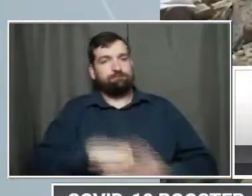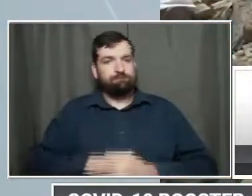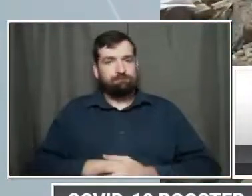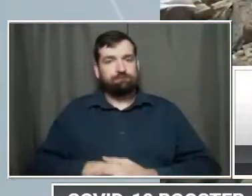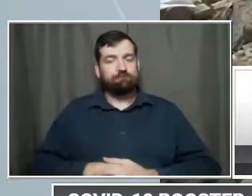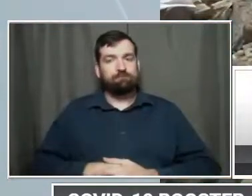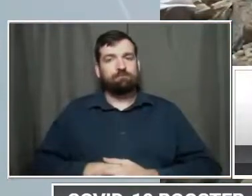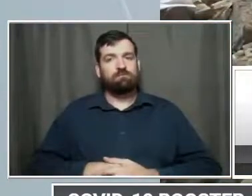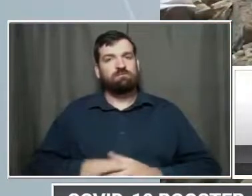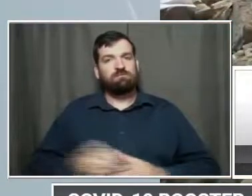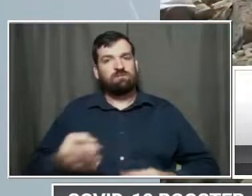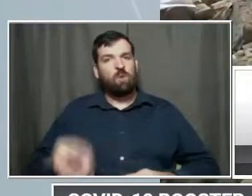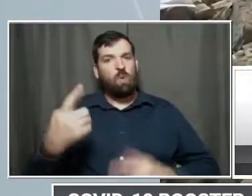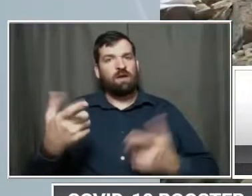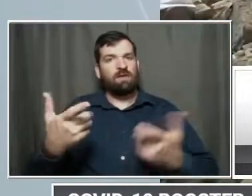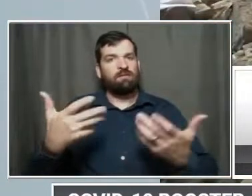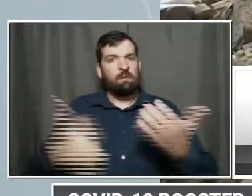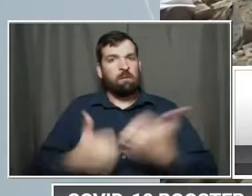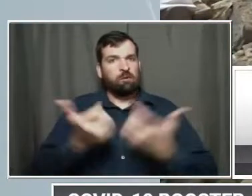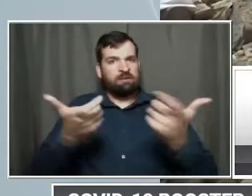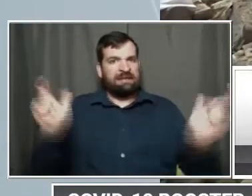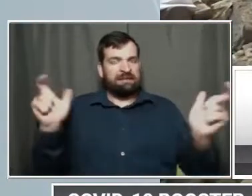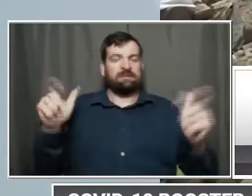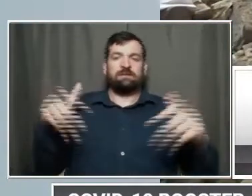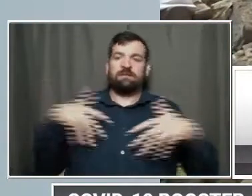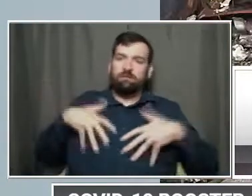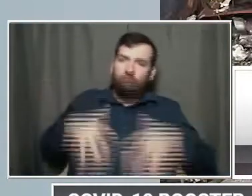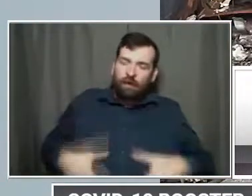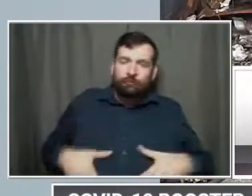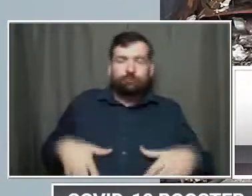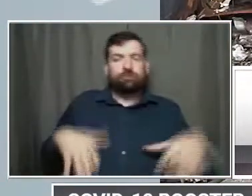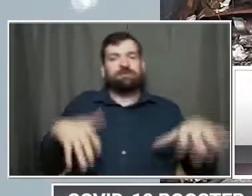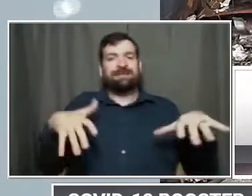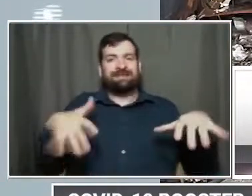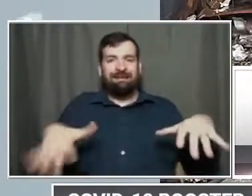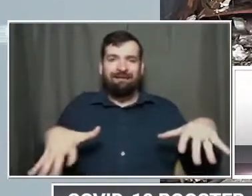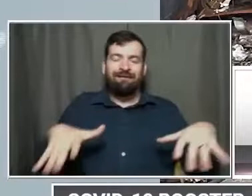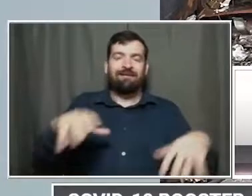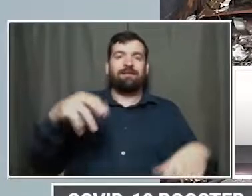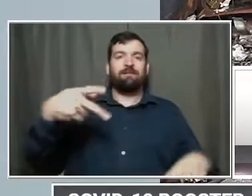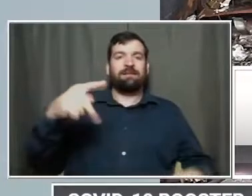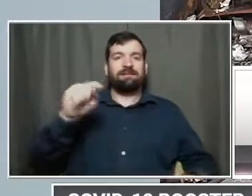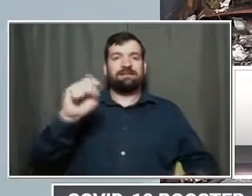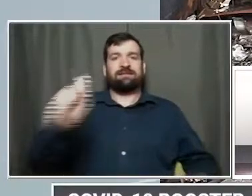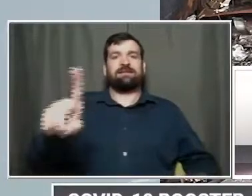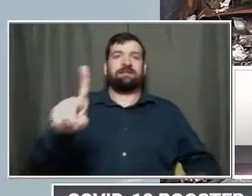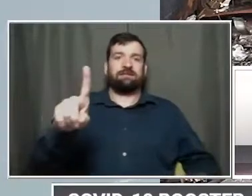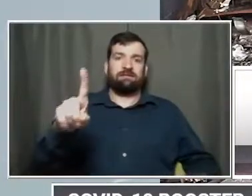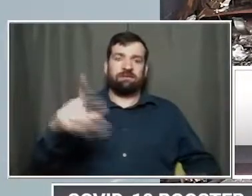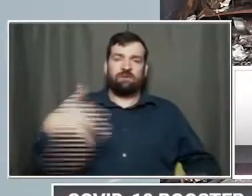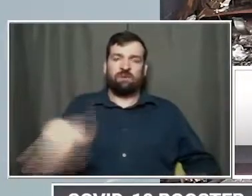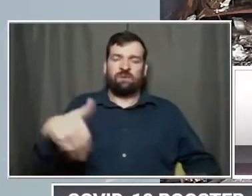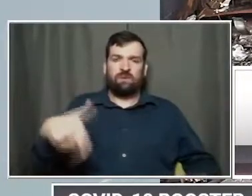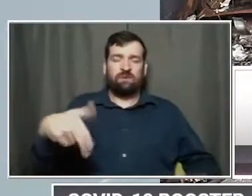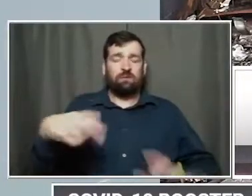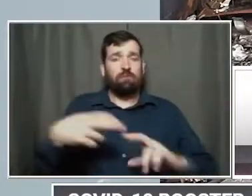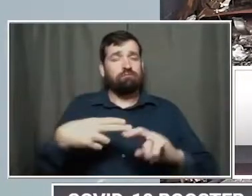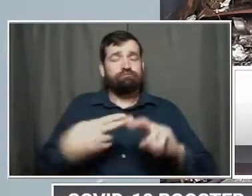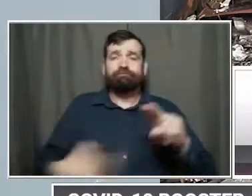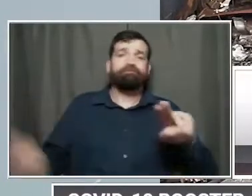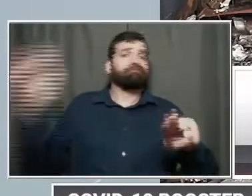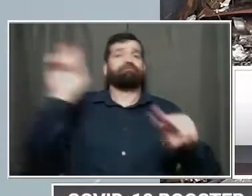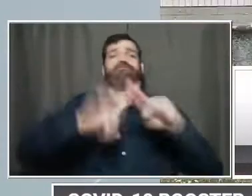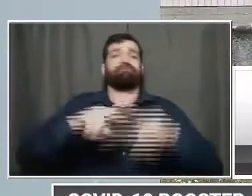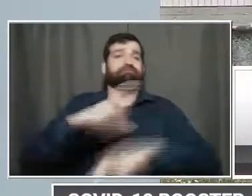say that's probably one of the biggest needs: anxiety, depression, PTSD. We're seeing sky high blood